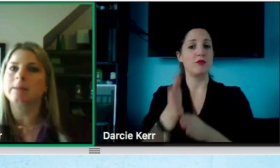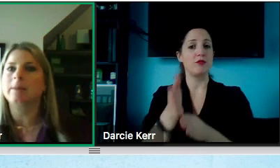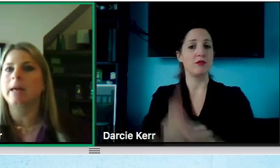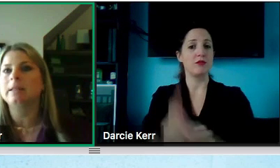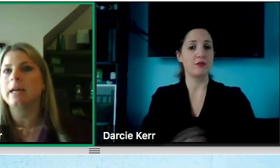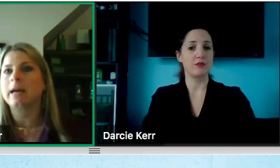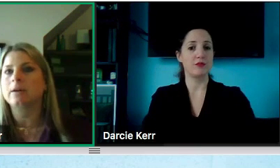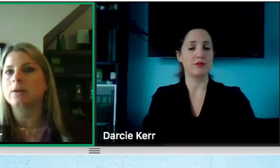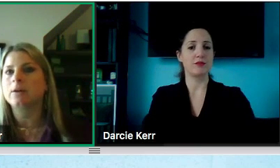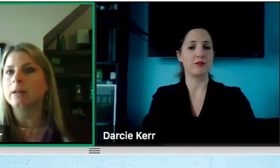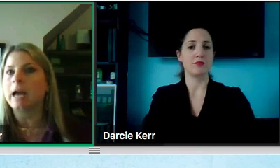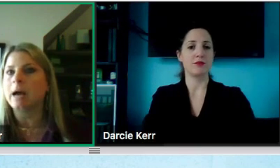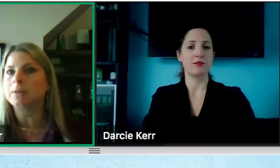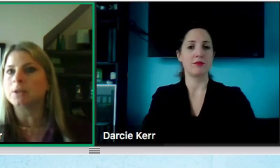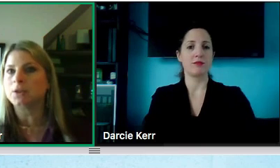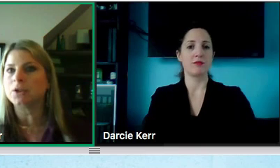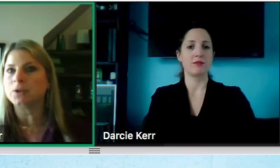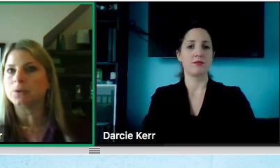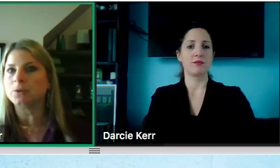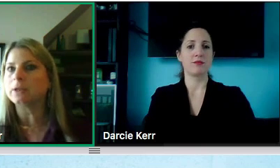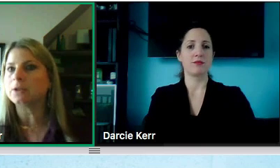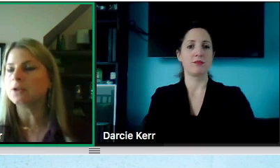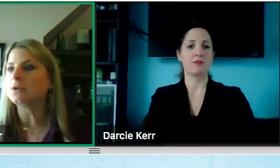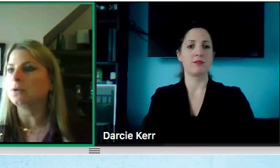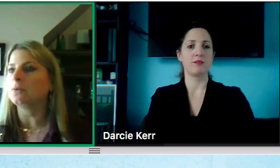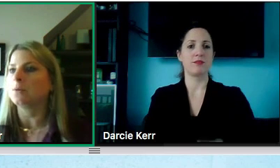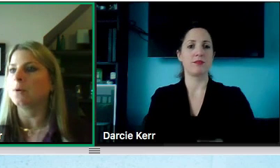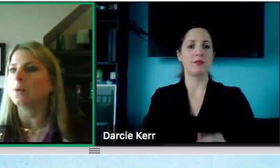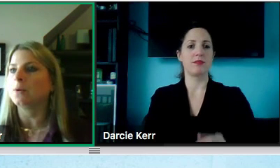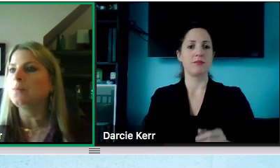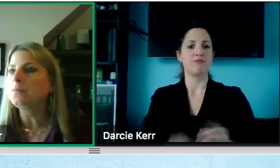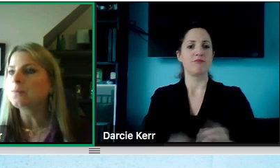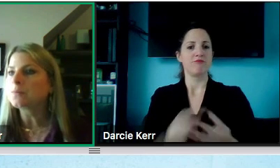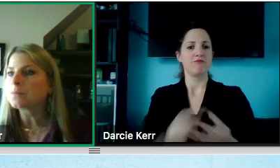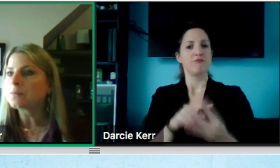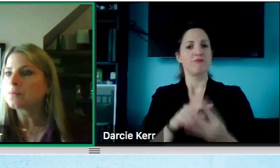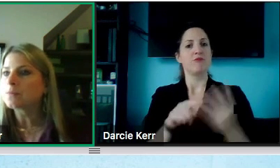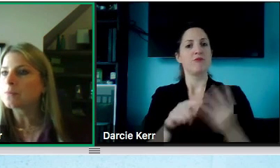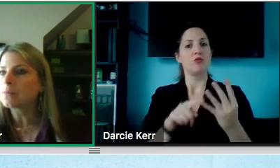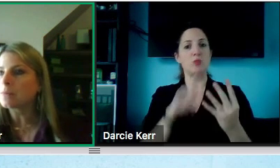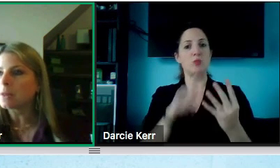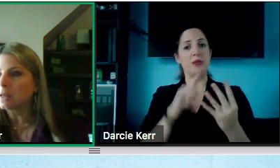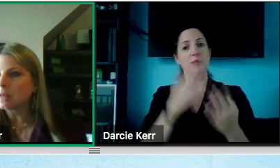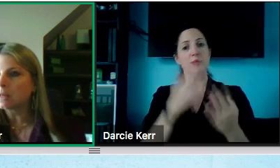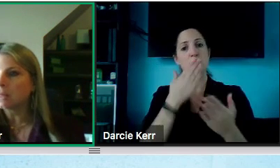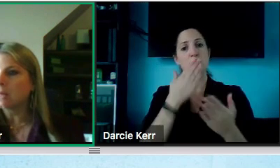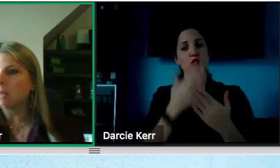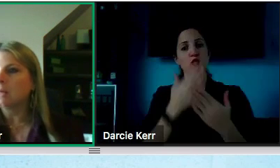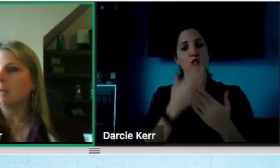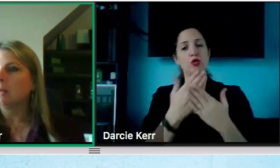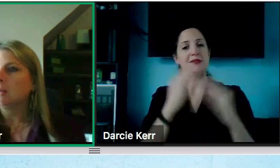bringing in some of that technical aptitude into your role.